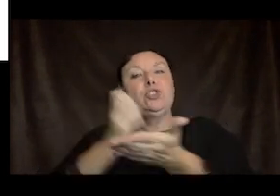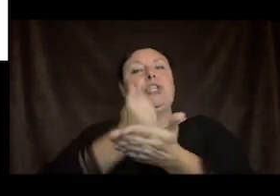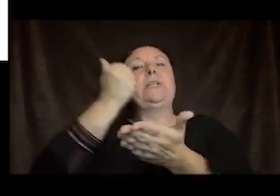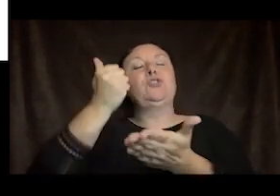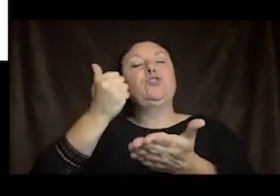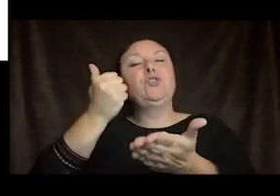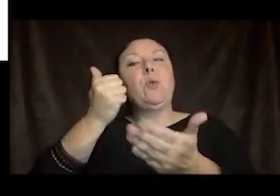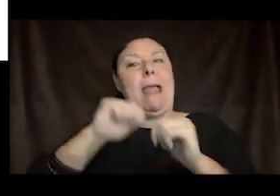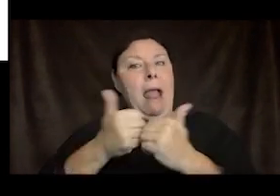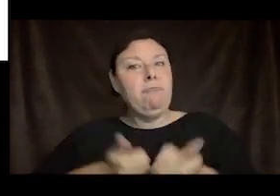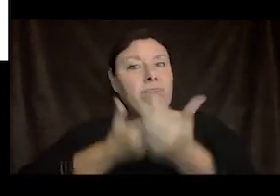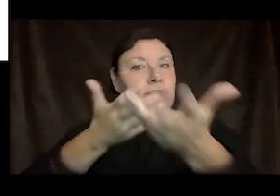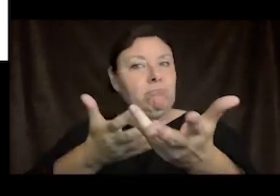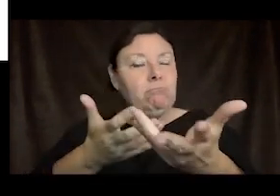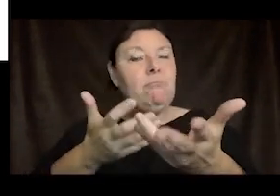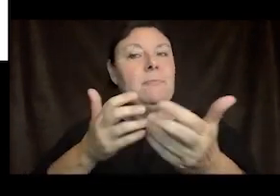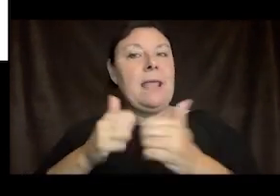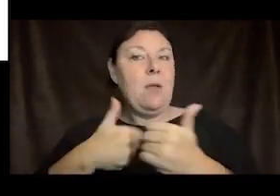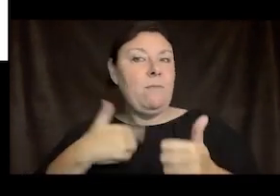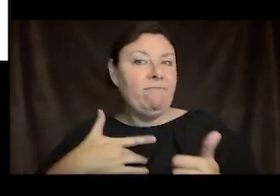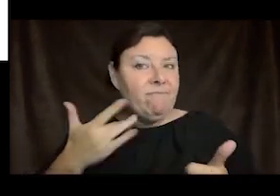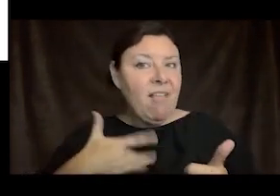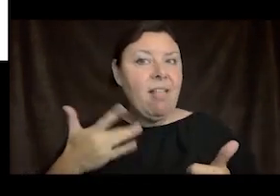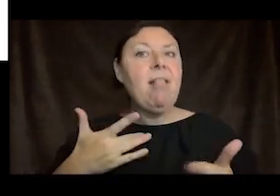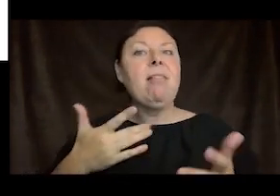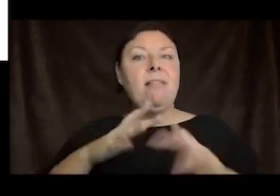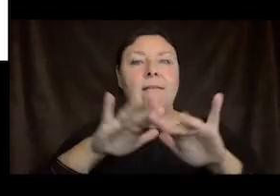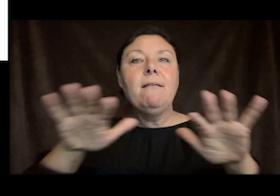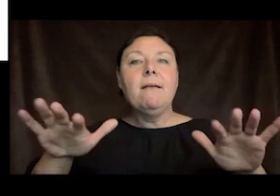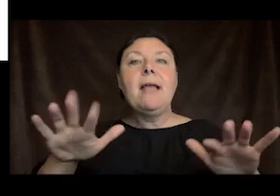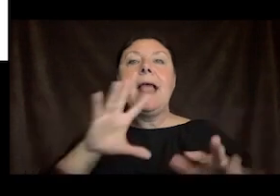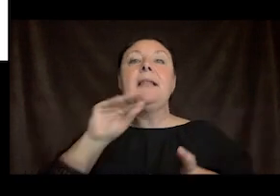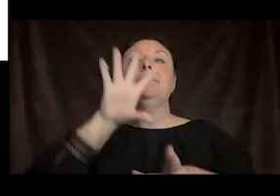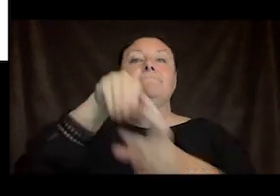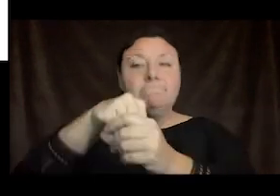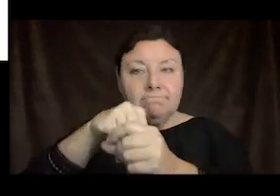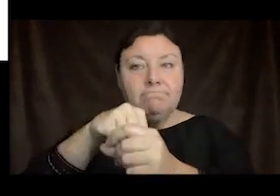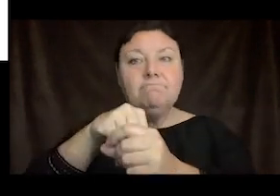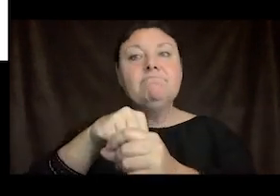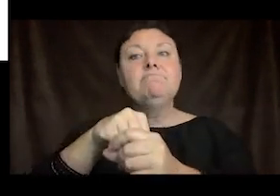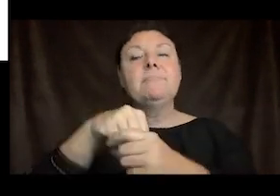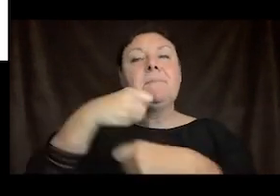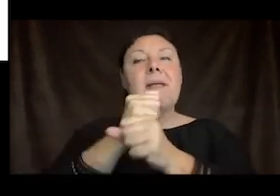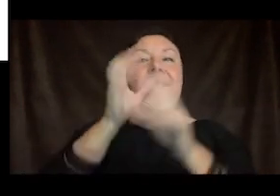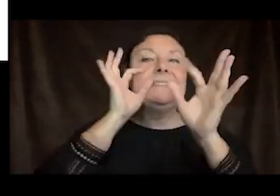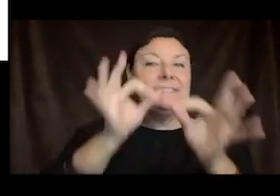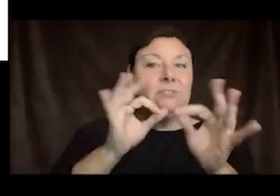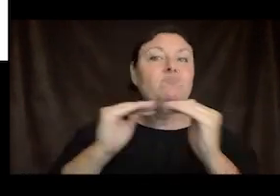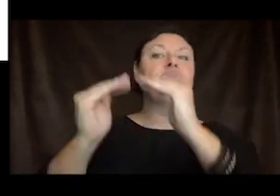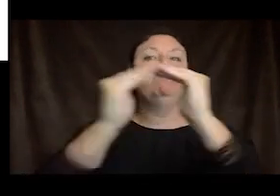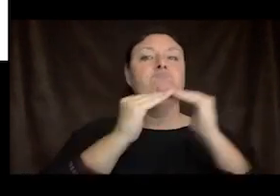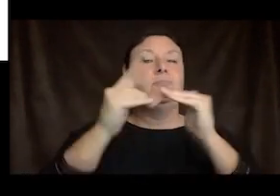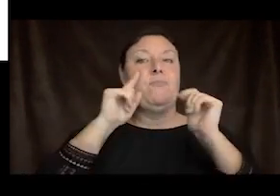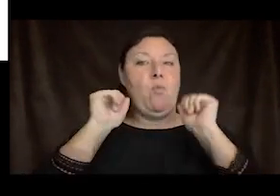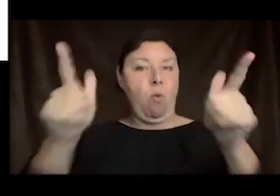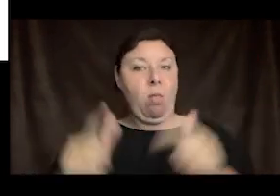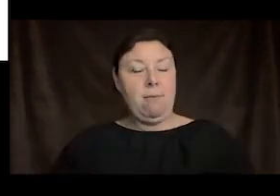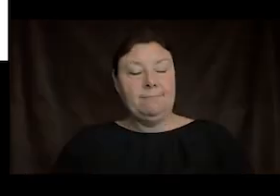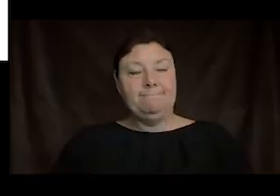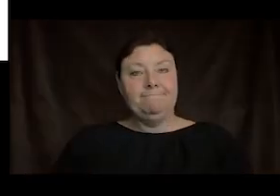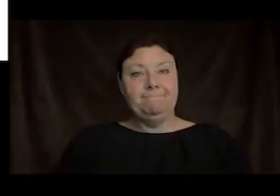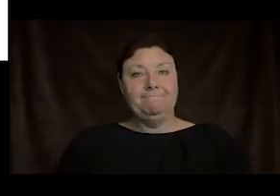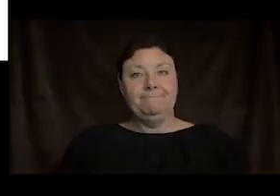also be engaged in action so that we can have make decisions to do things for the greater good.